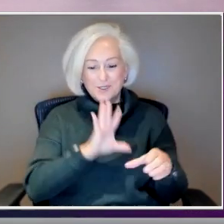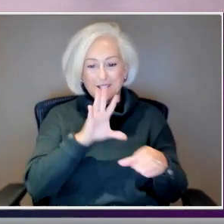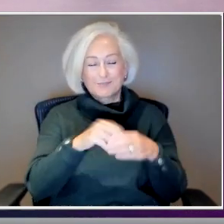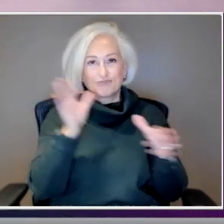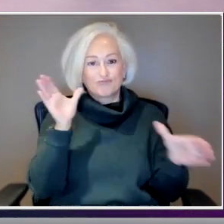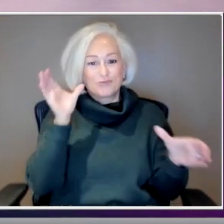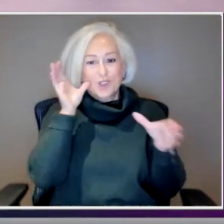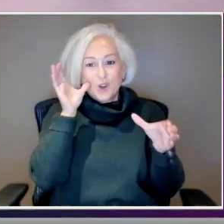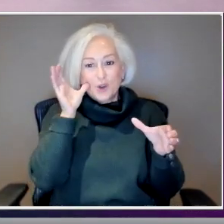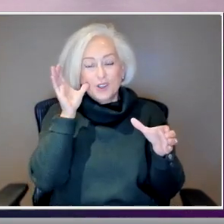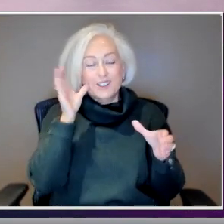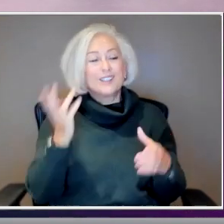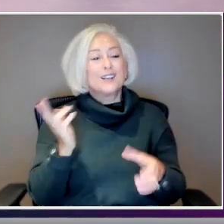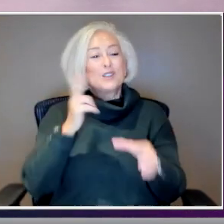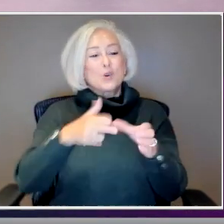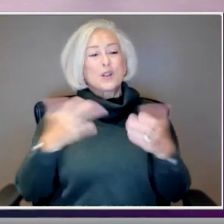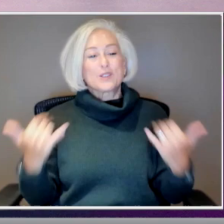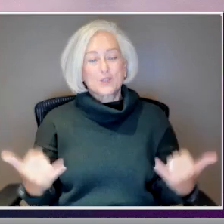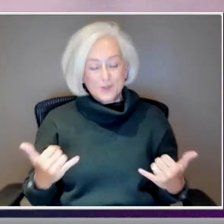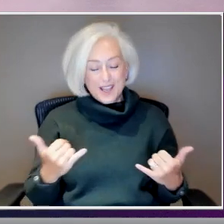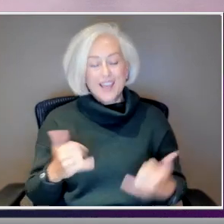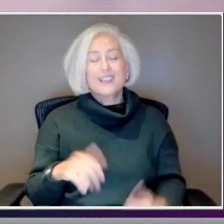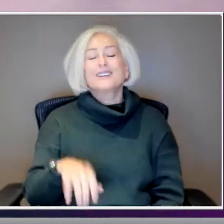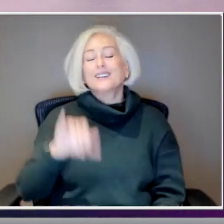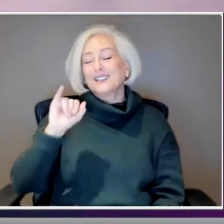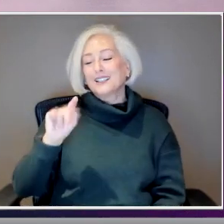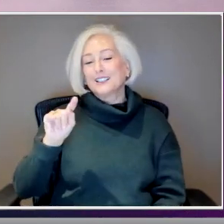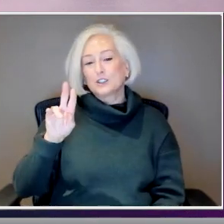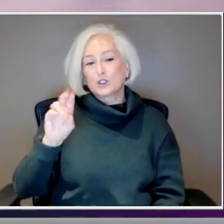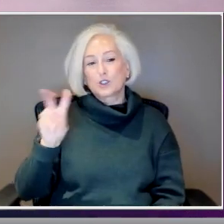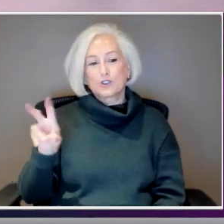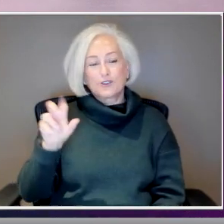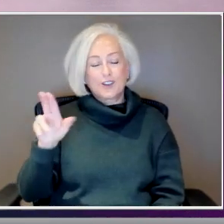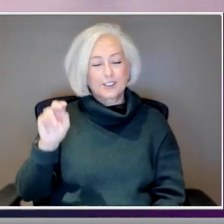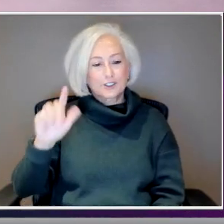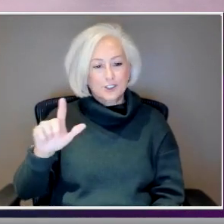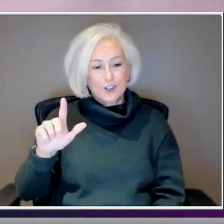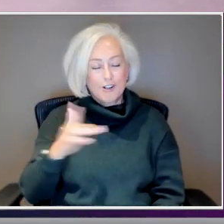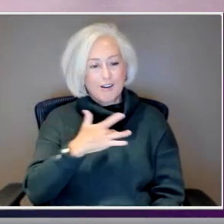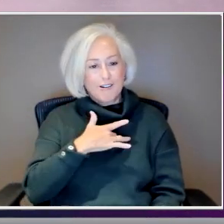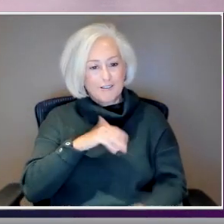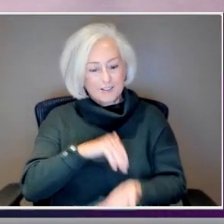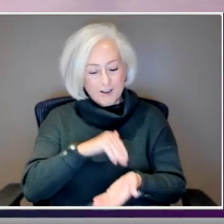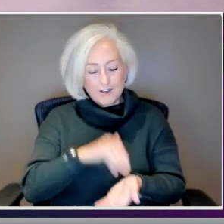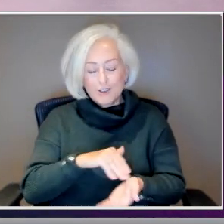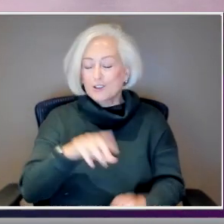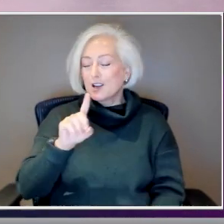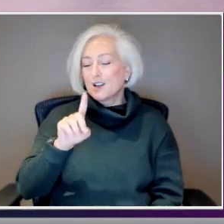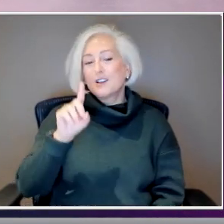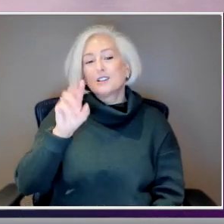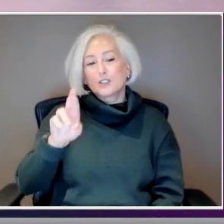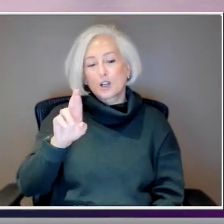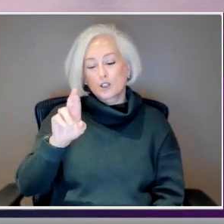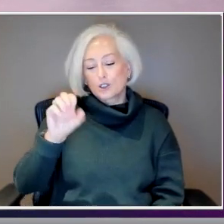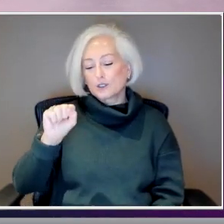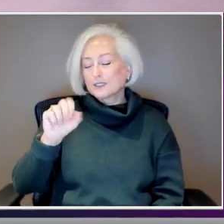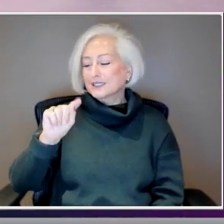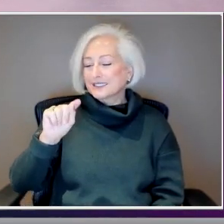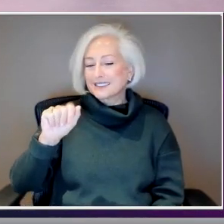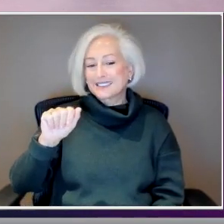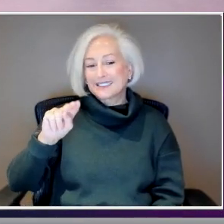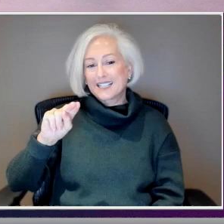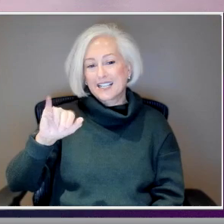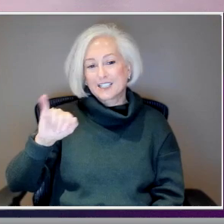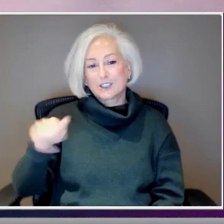is interventional cardiologist Dr. Dusan Stanojevic and electrophysiologist Dr. Rhea Pimentel. Thank you both for being